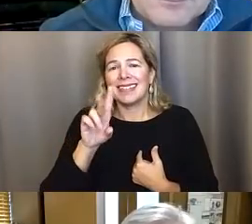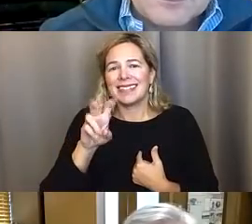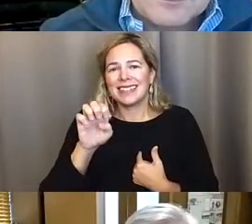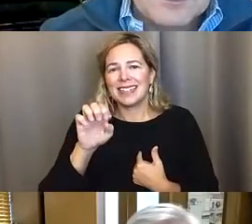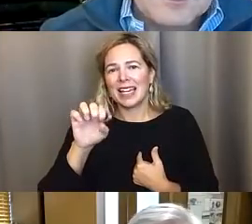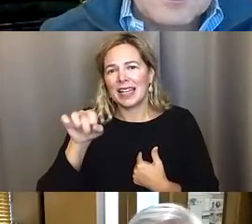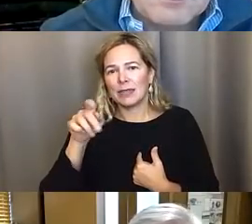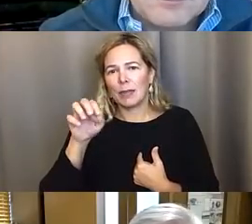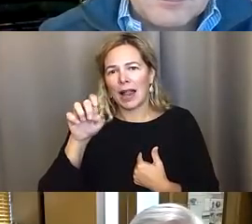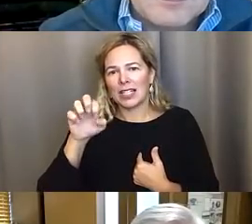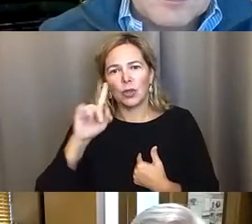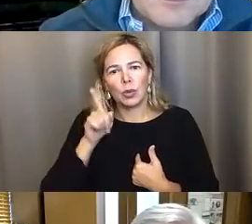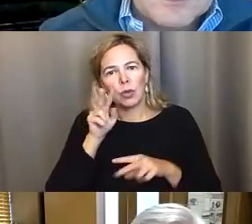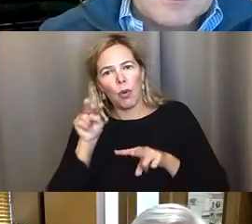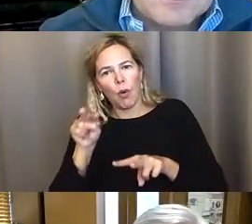Castillo.